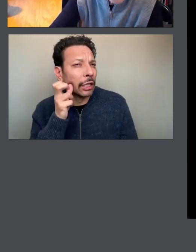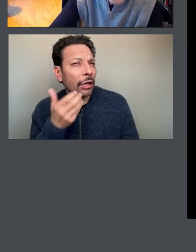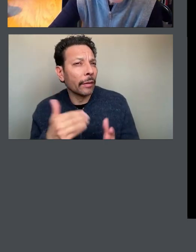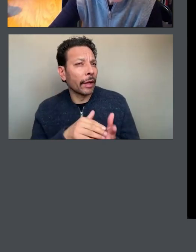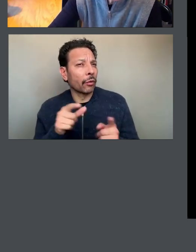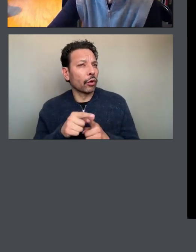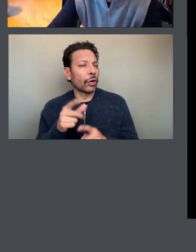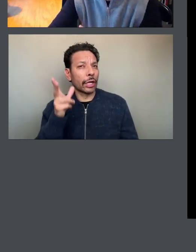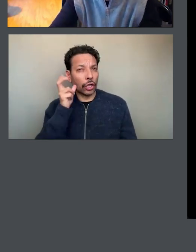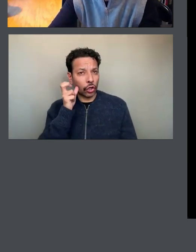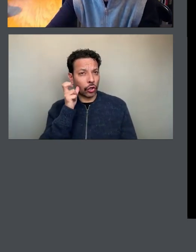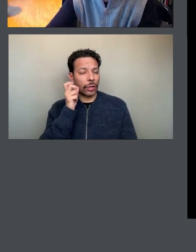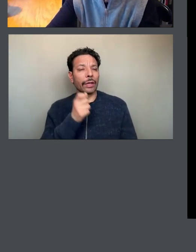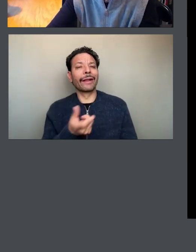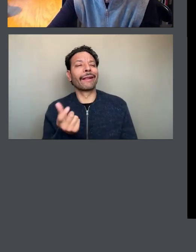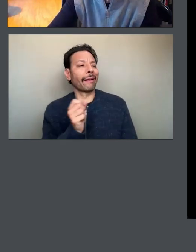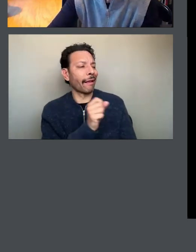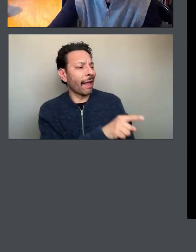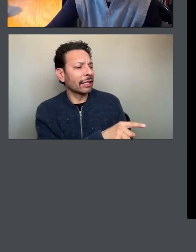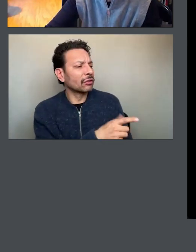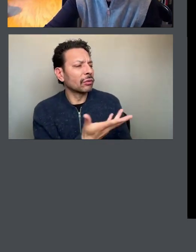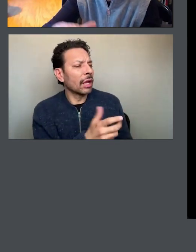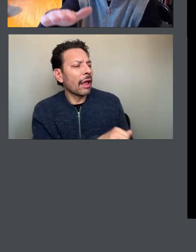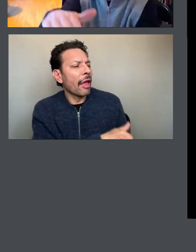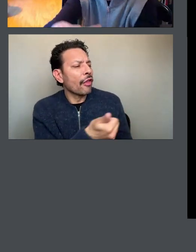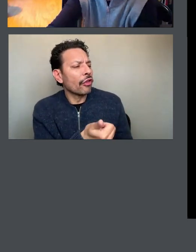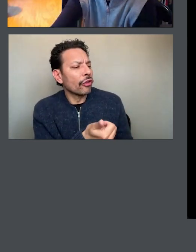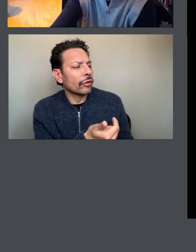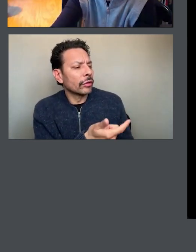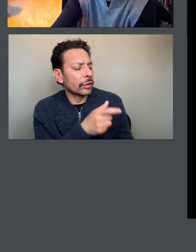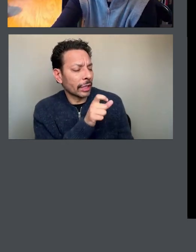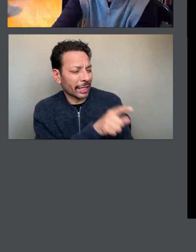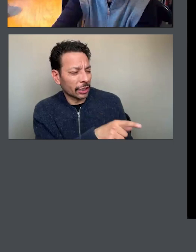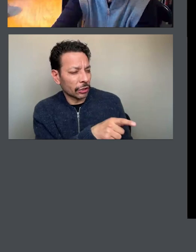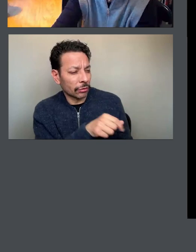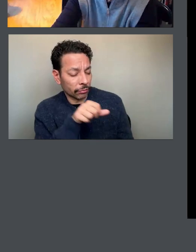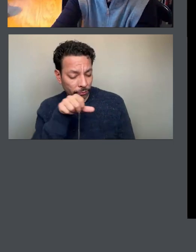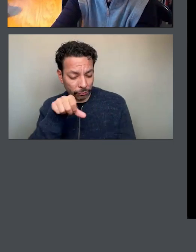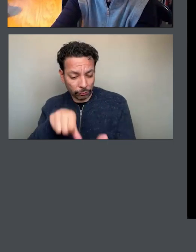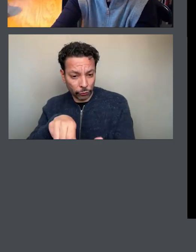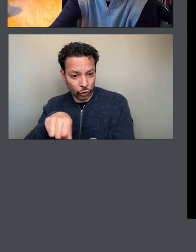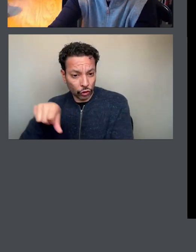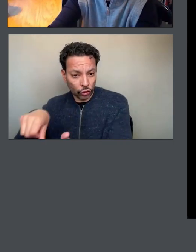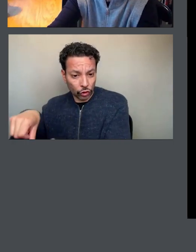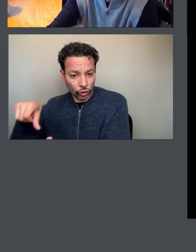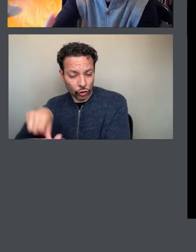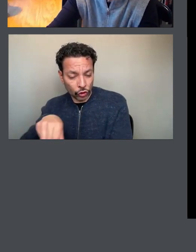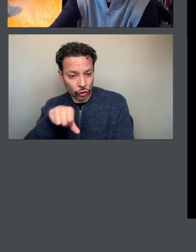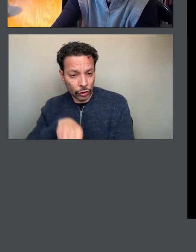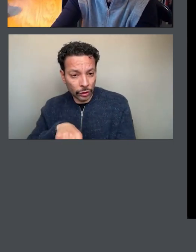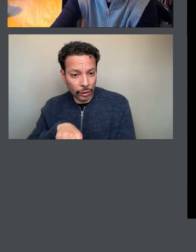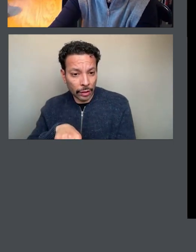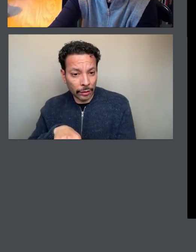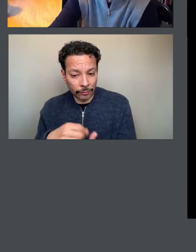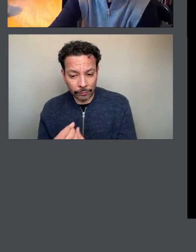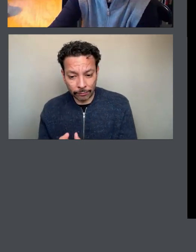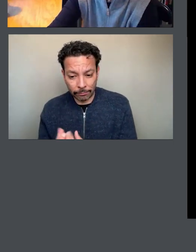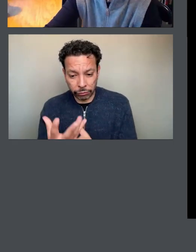also asked to do something else. They were asked to push a button that lighted